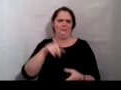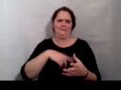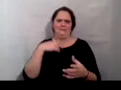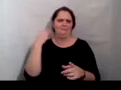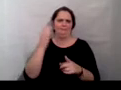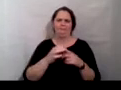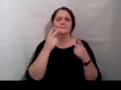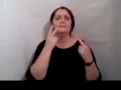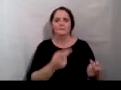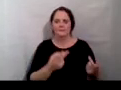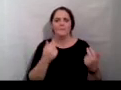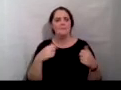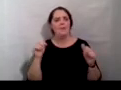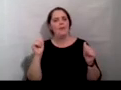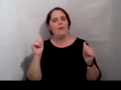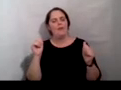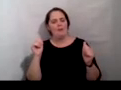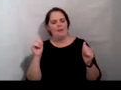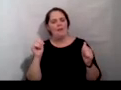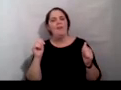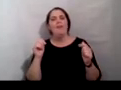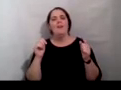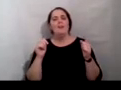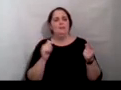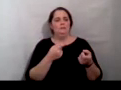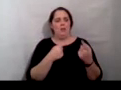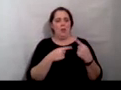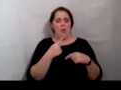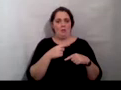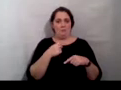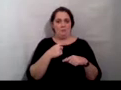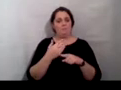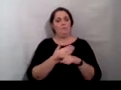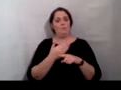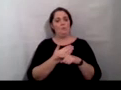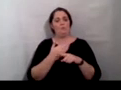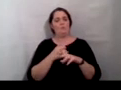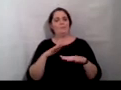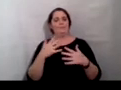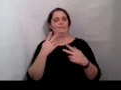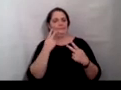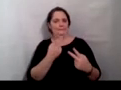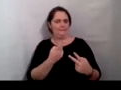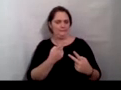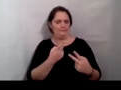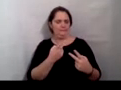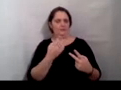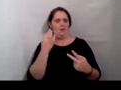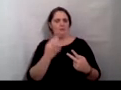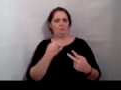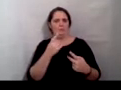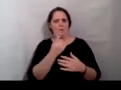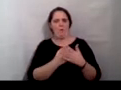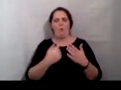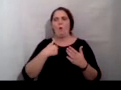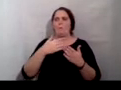decades. And, you know, she's talked about how before that, she was